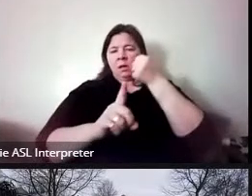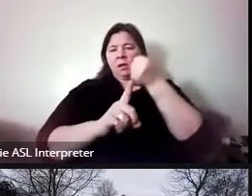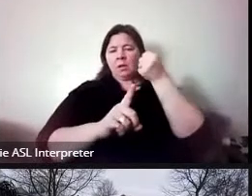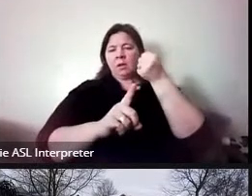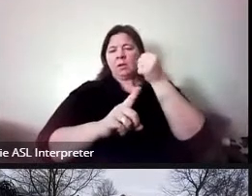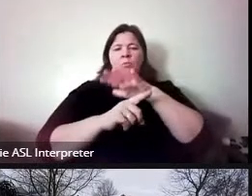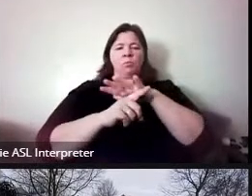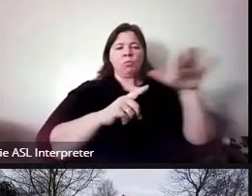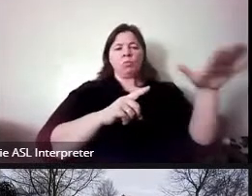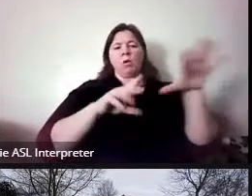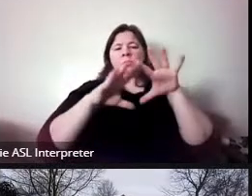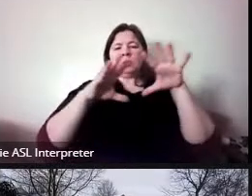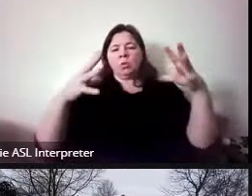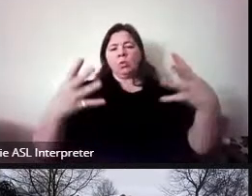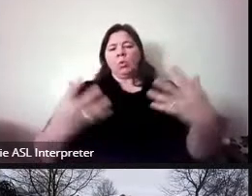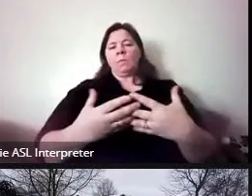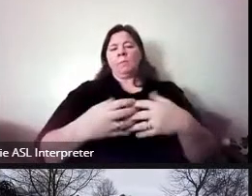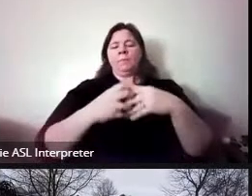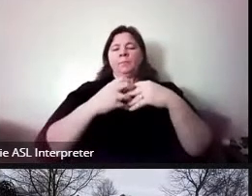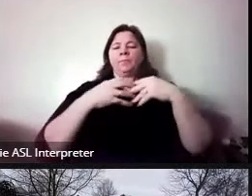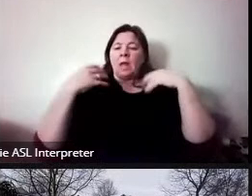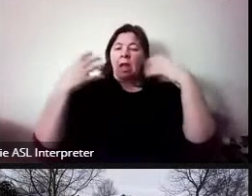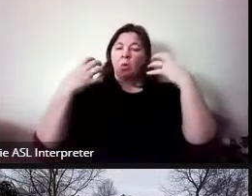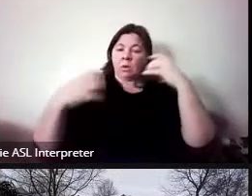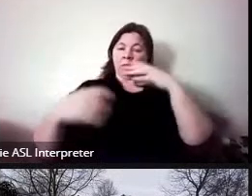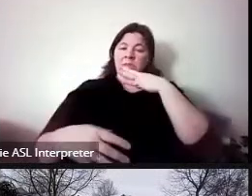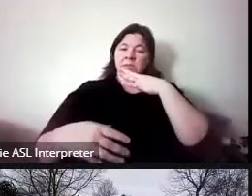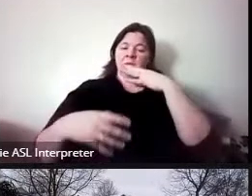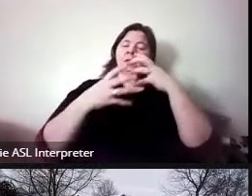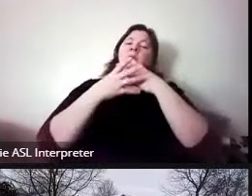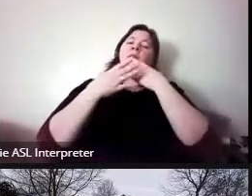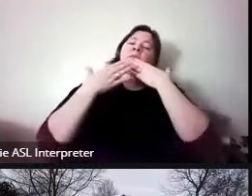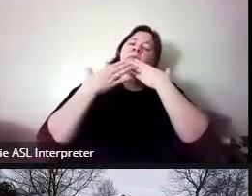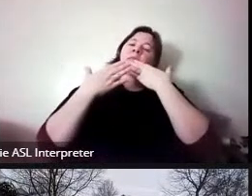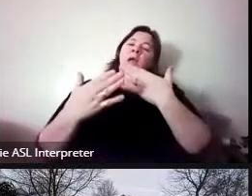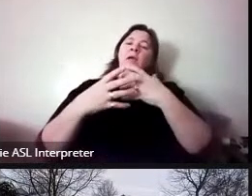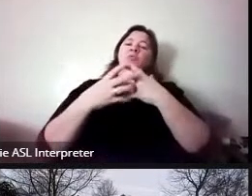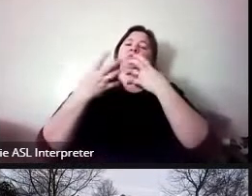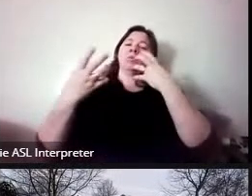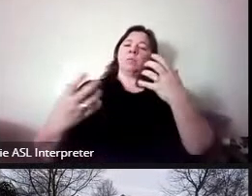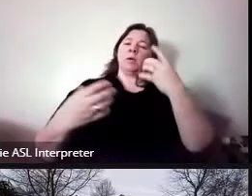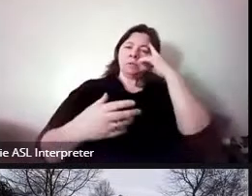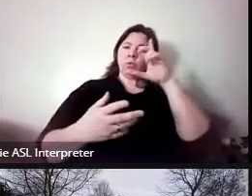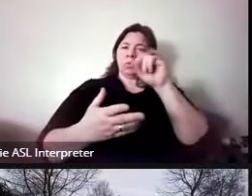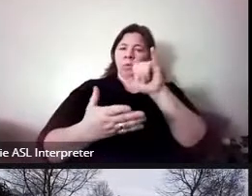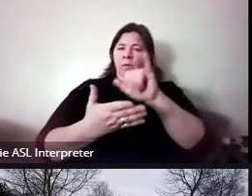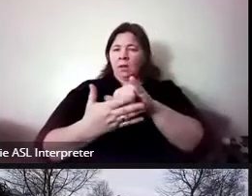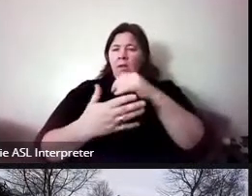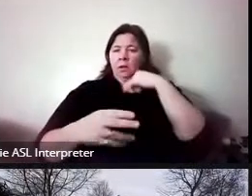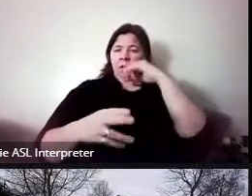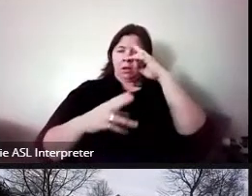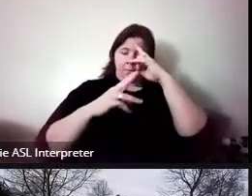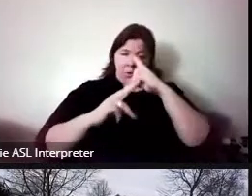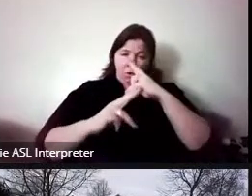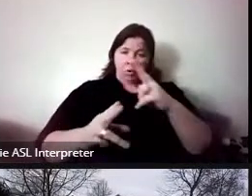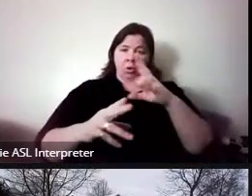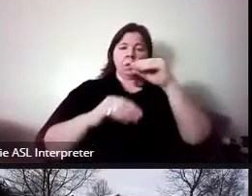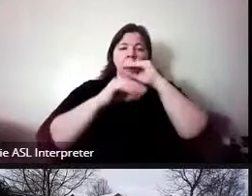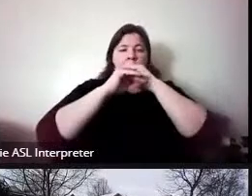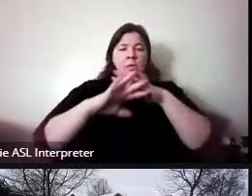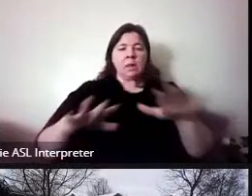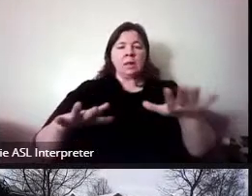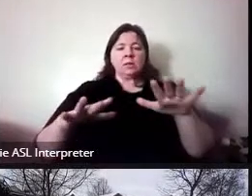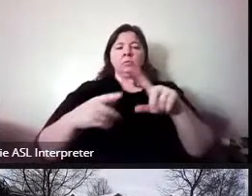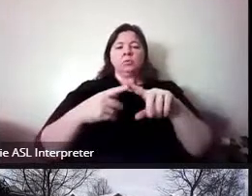across the globe. I just wanted to say thank you so much for doing that. I am honored and blessed to